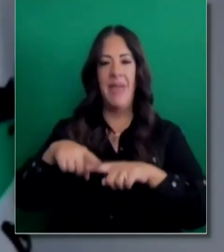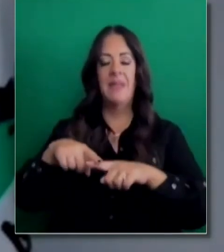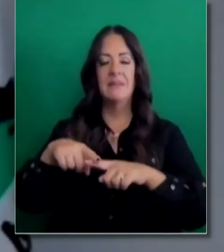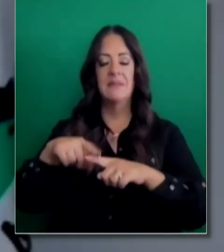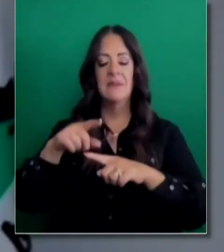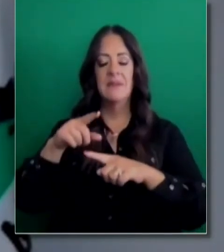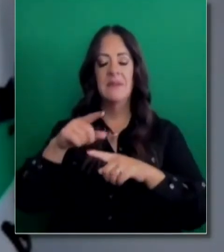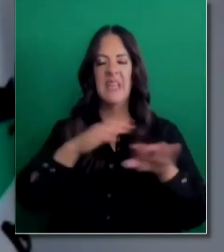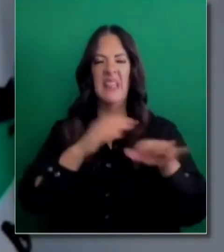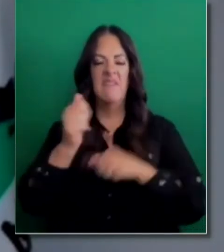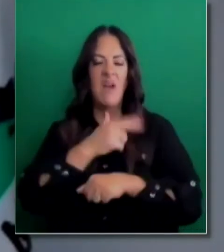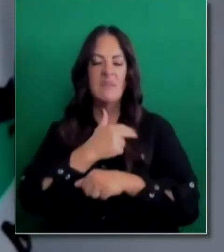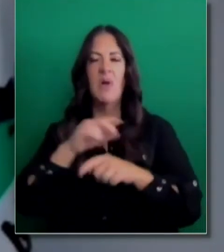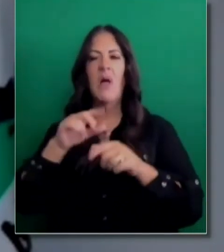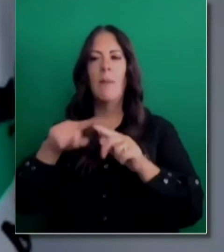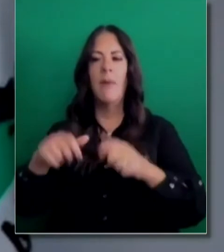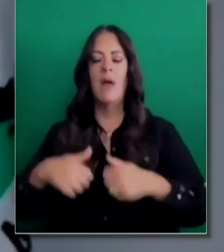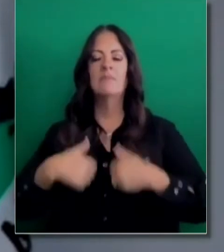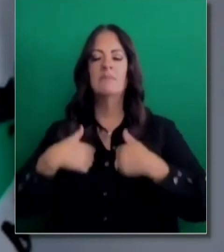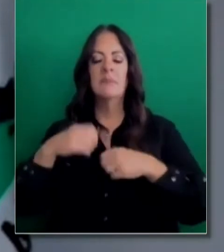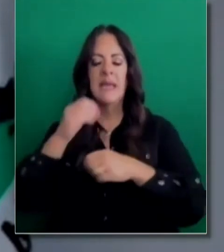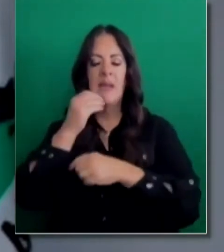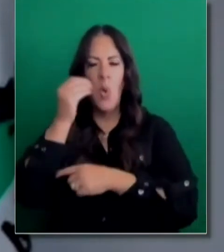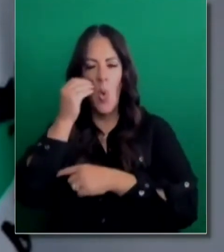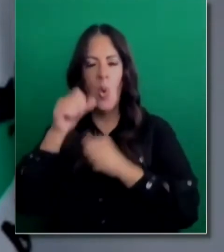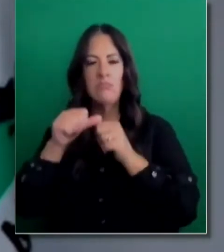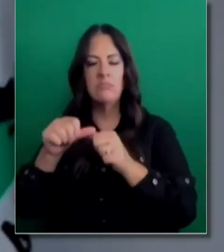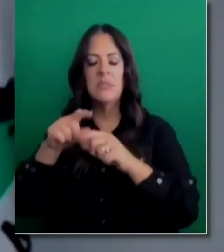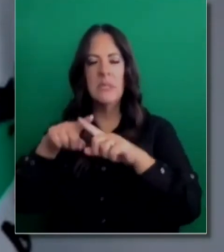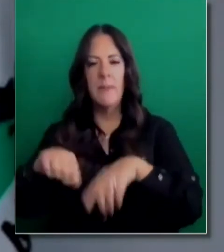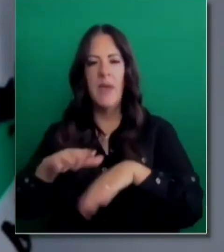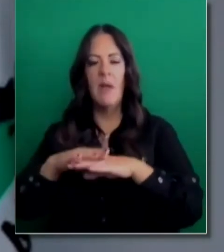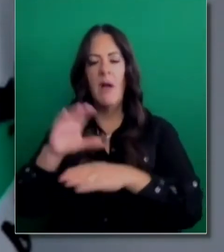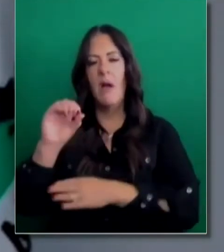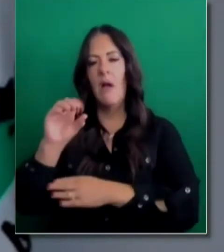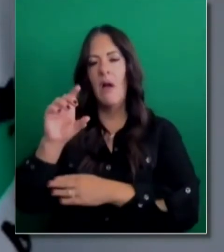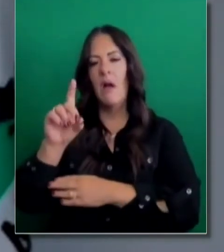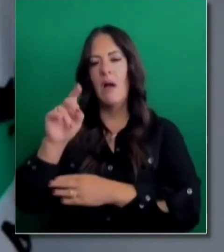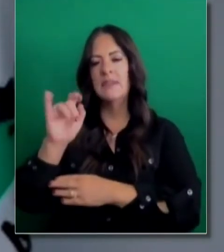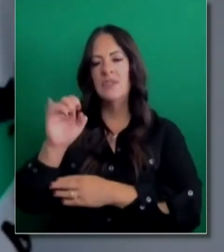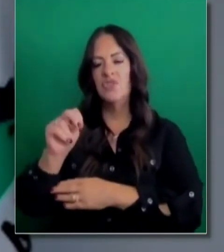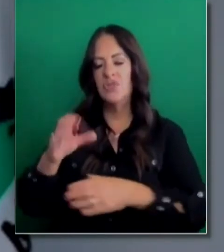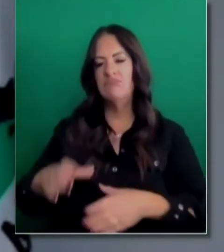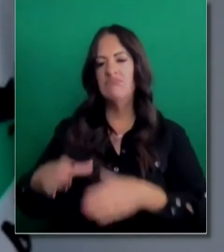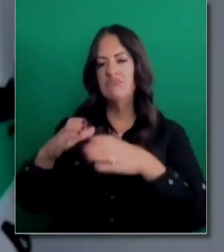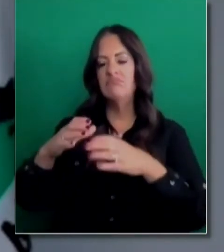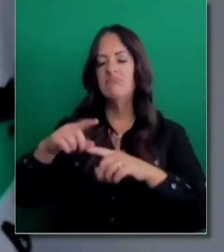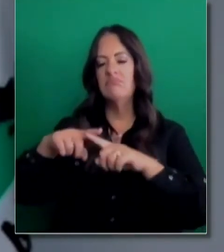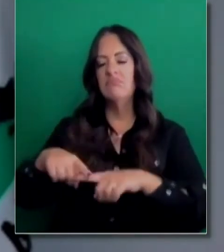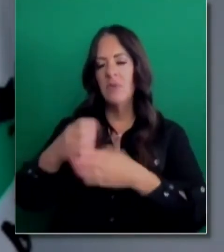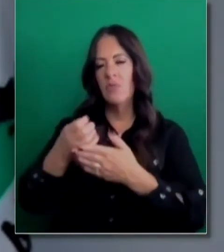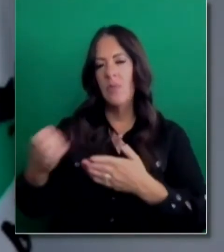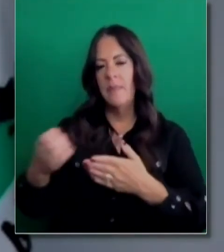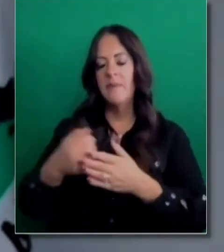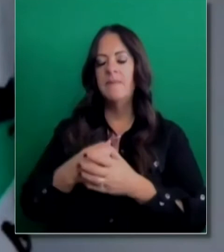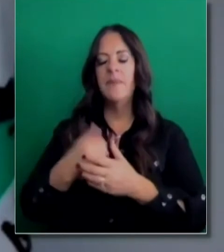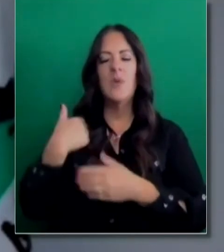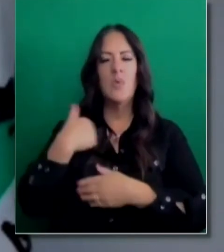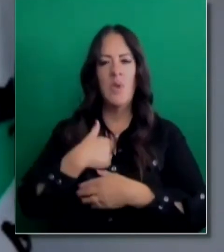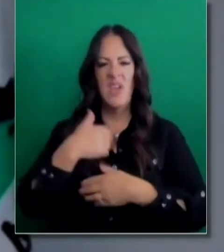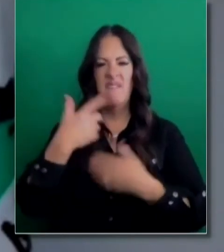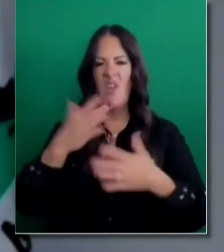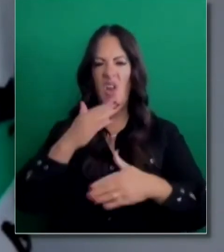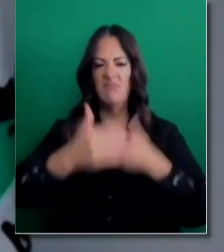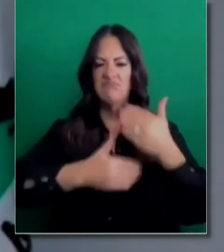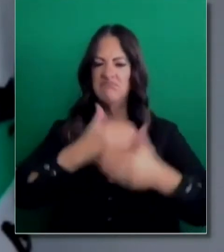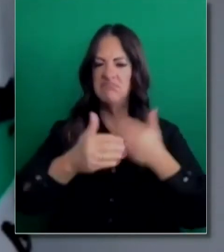home, that isn't delayed in any way. So all three of those efforts are well underway. A lot of engagement with the Army Corps